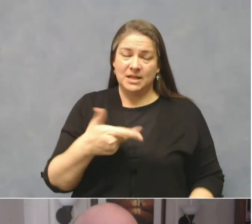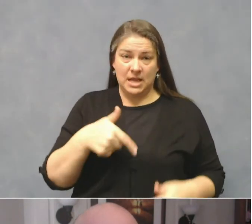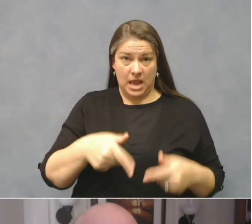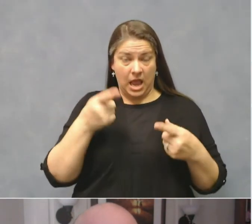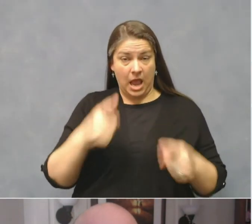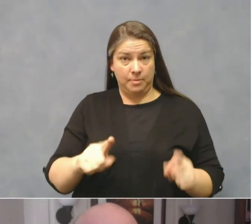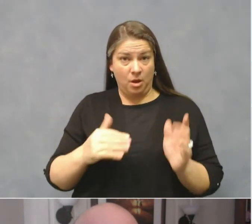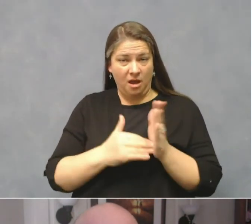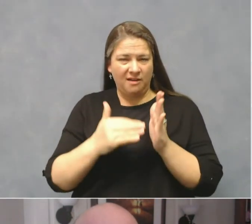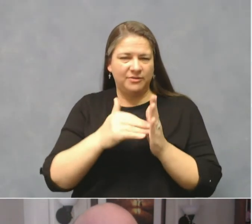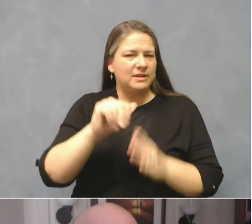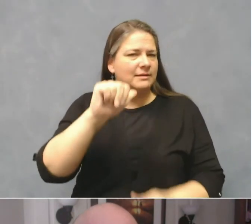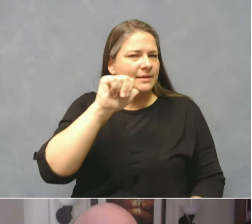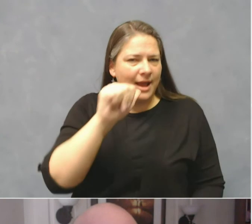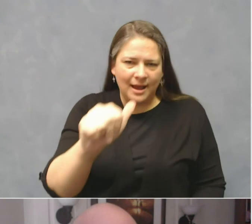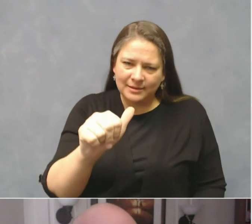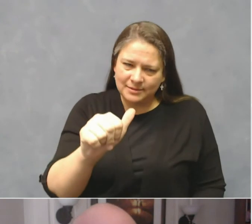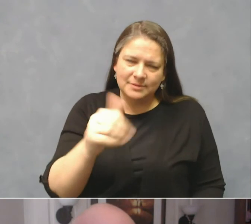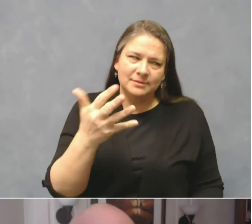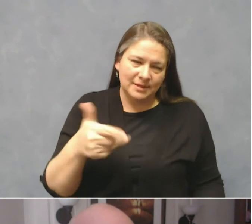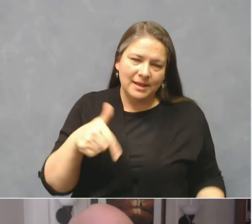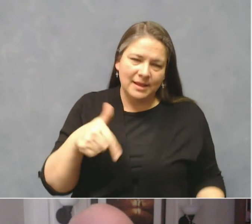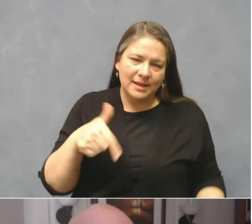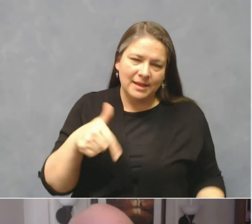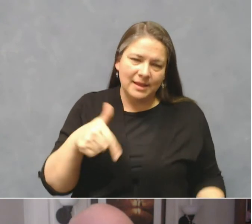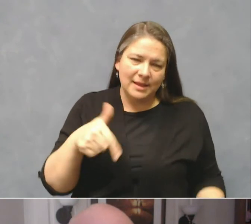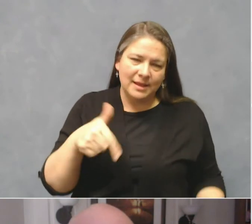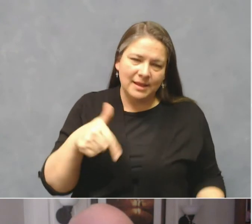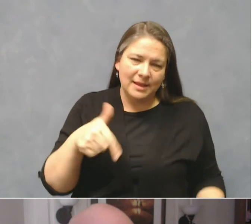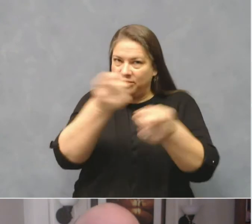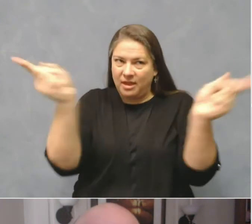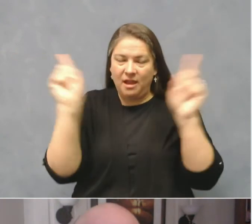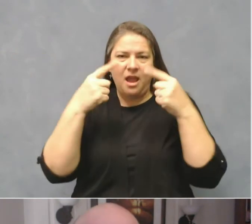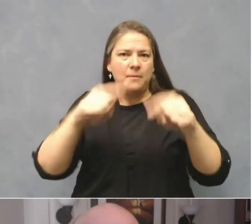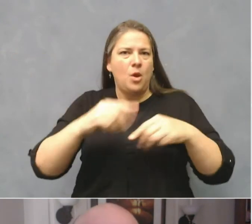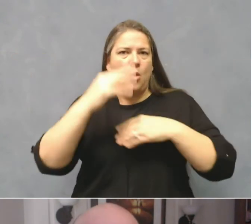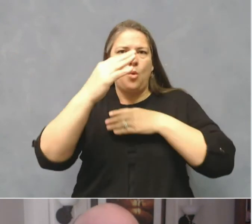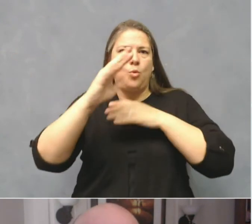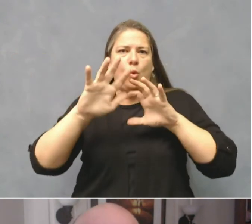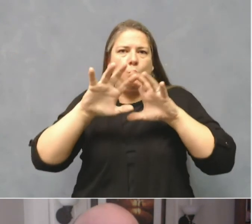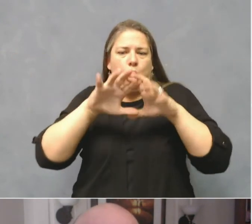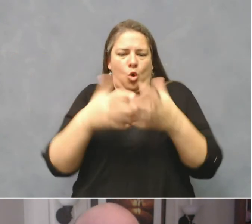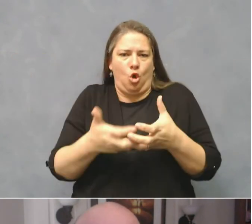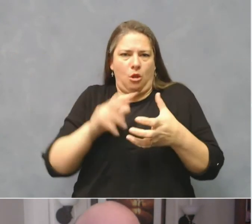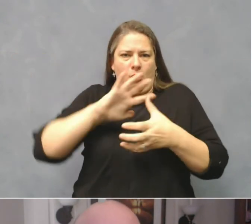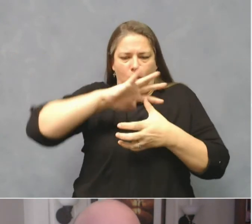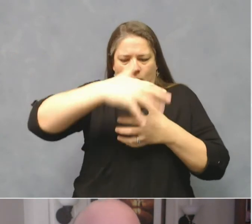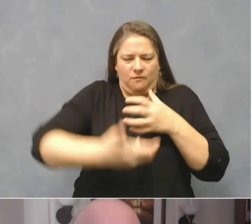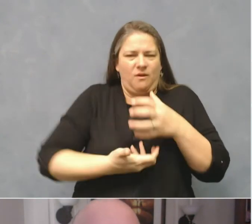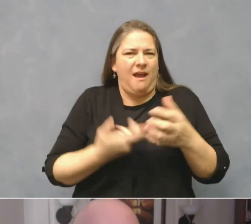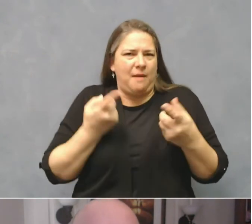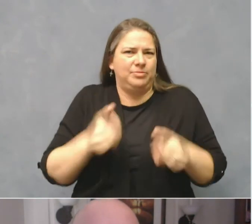it's been hard all around the state, around the country, and that's just undeniable.